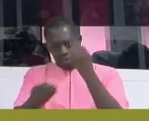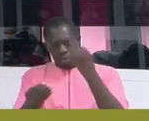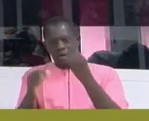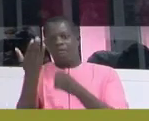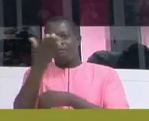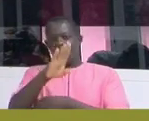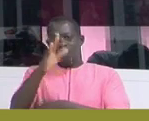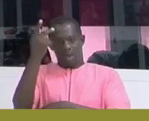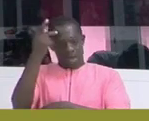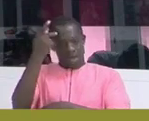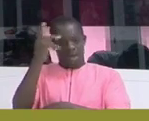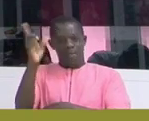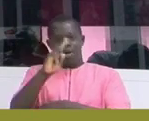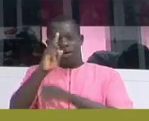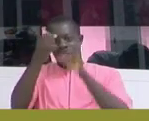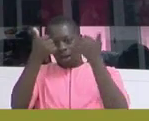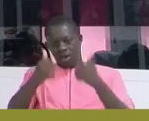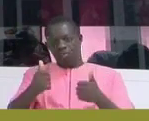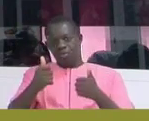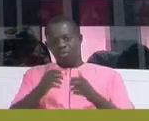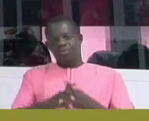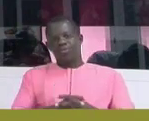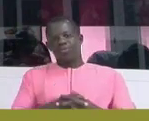uh your escape from